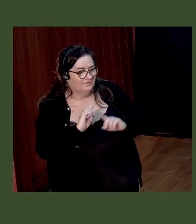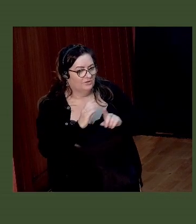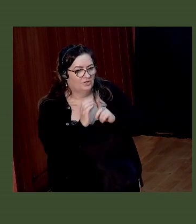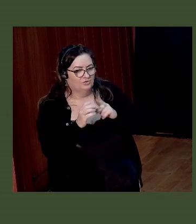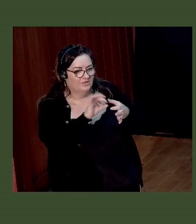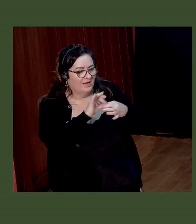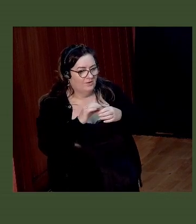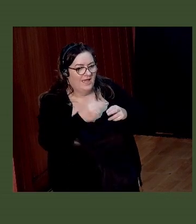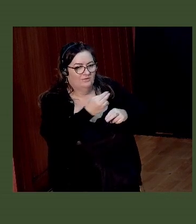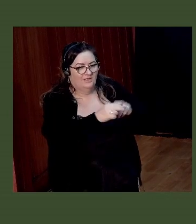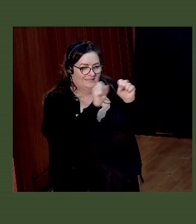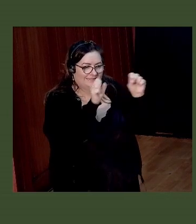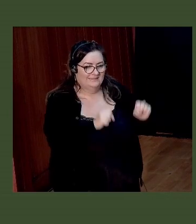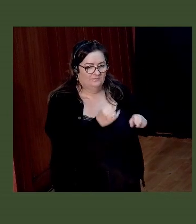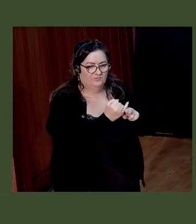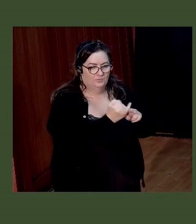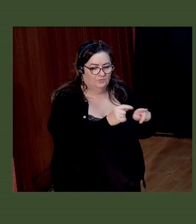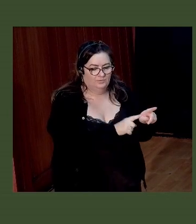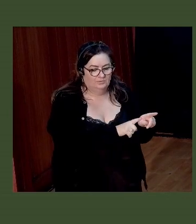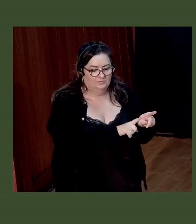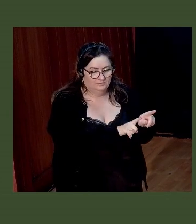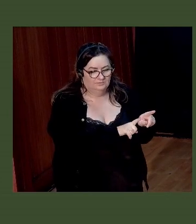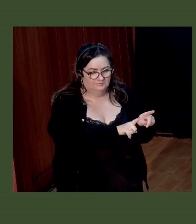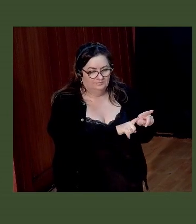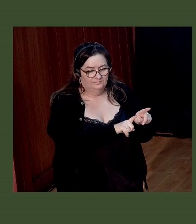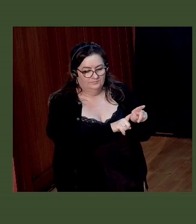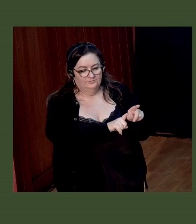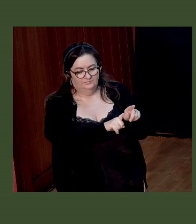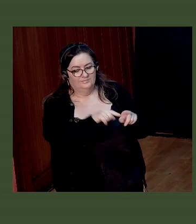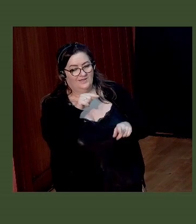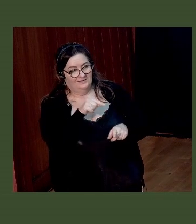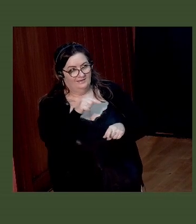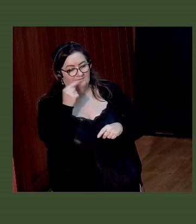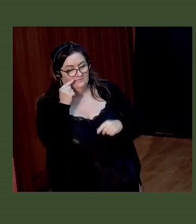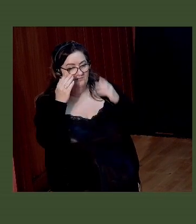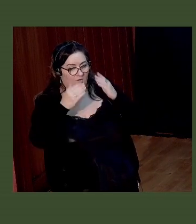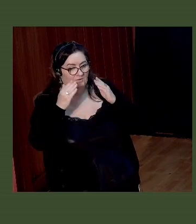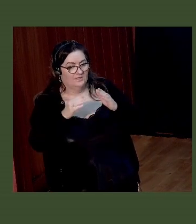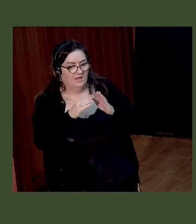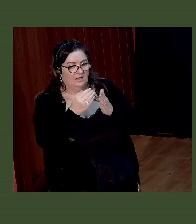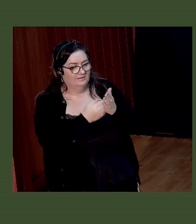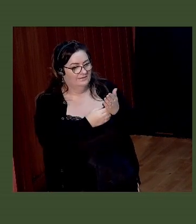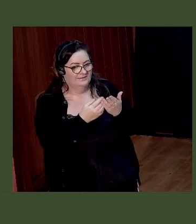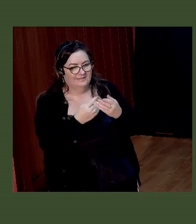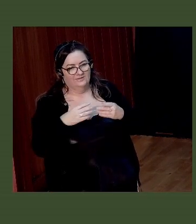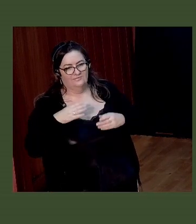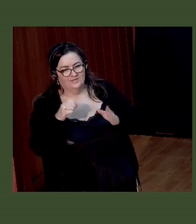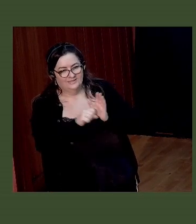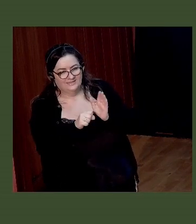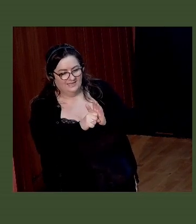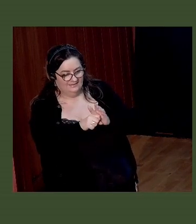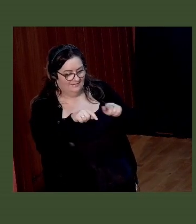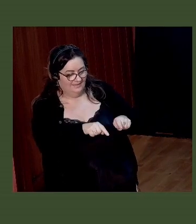networks outside the system of education. This talk will focus on the status of the Irish language in the Free State